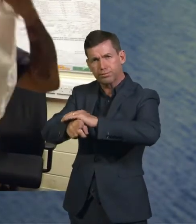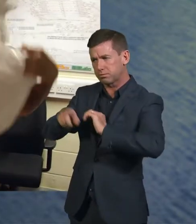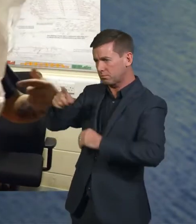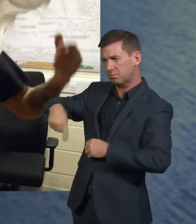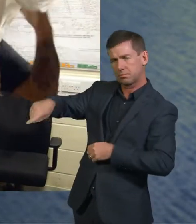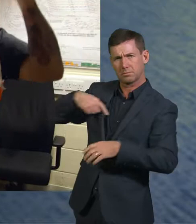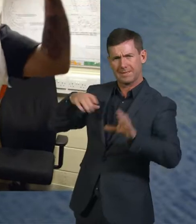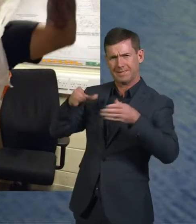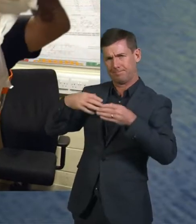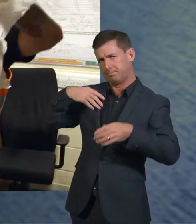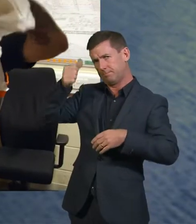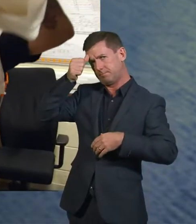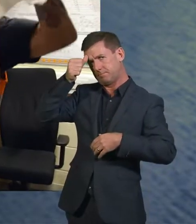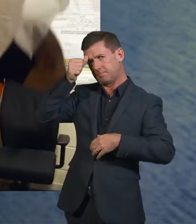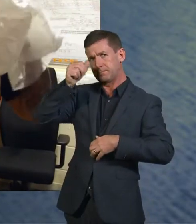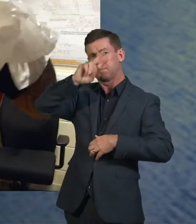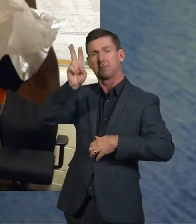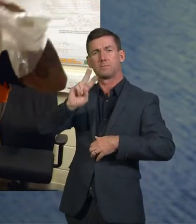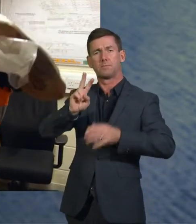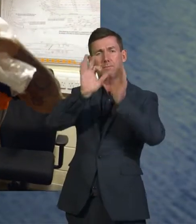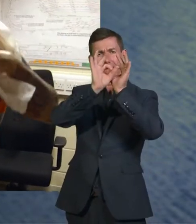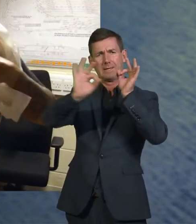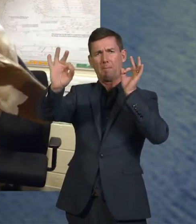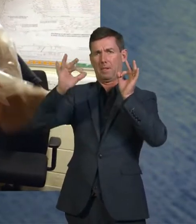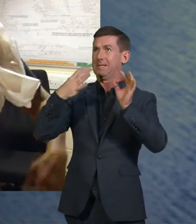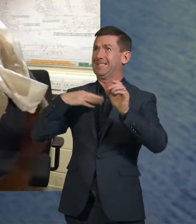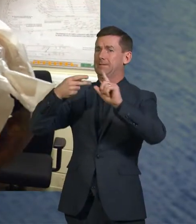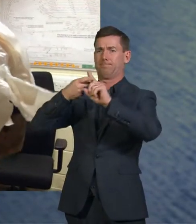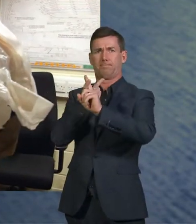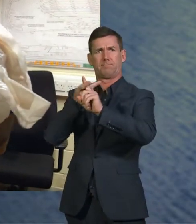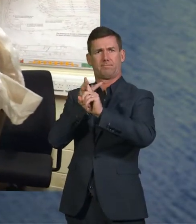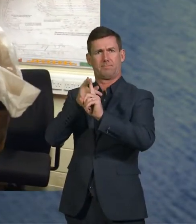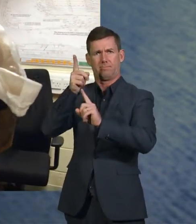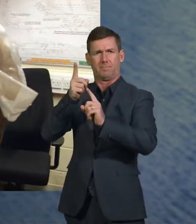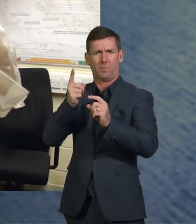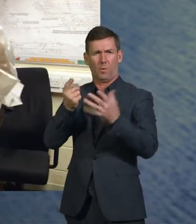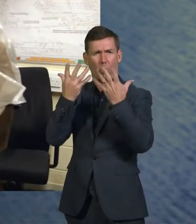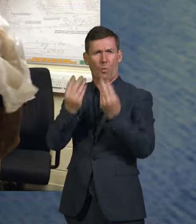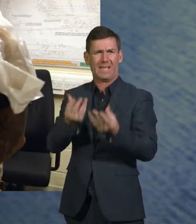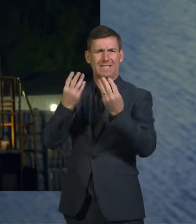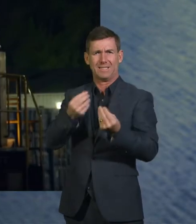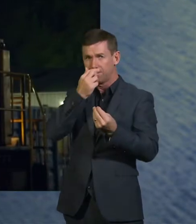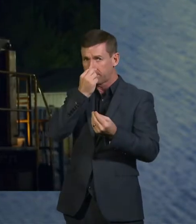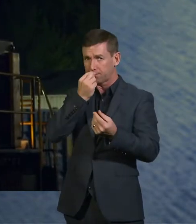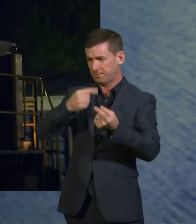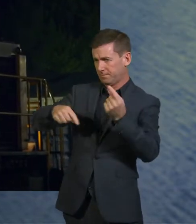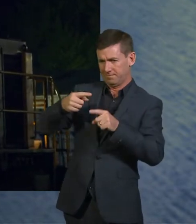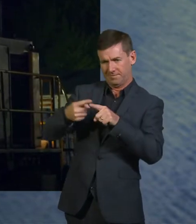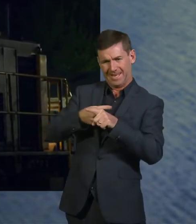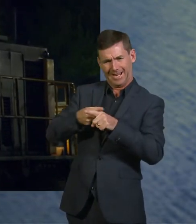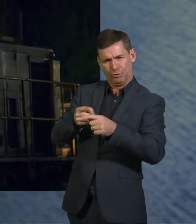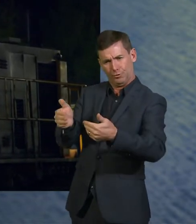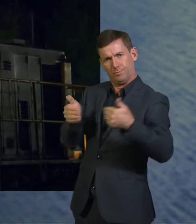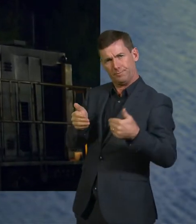to replace some overhead cables in the wet area of the tunnel on the English side of the channel. But before they can send their